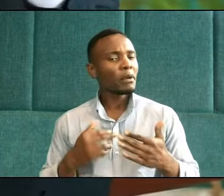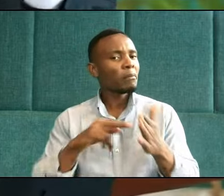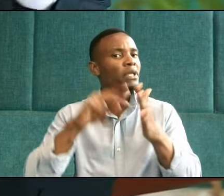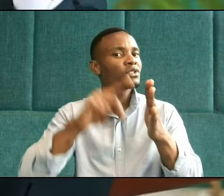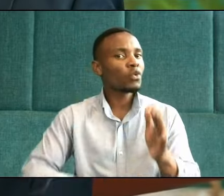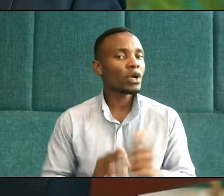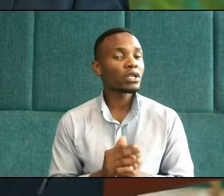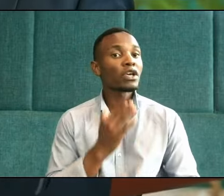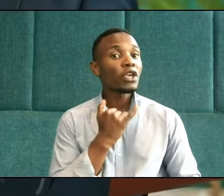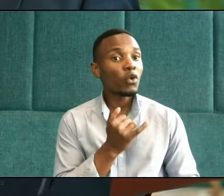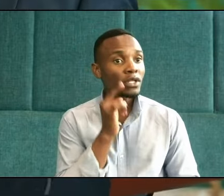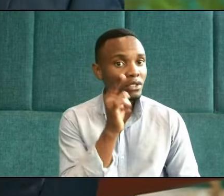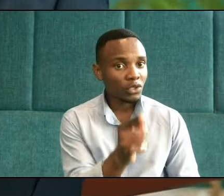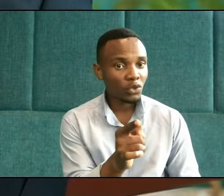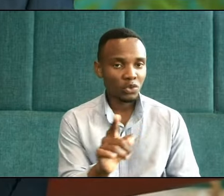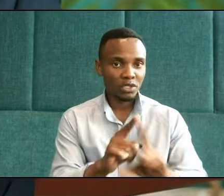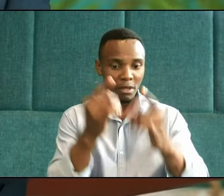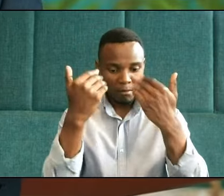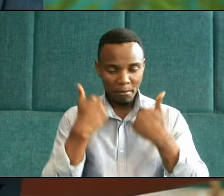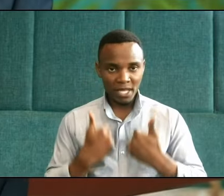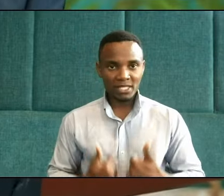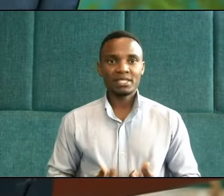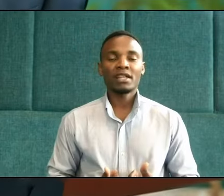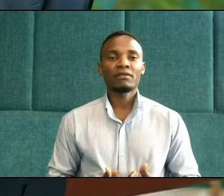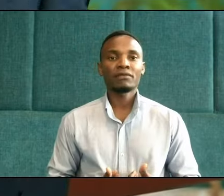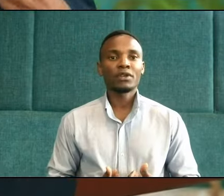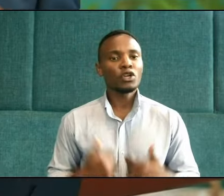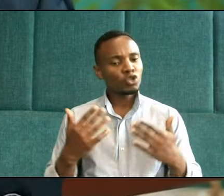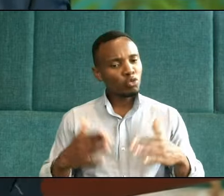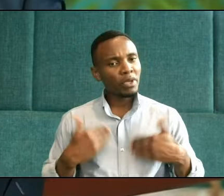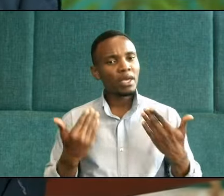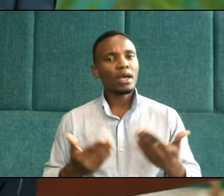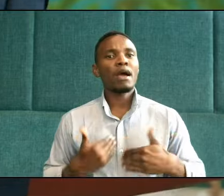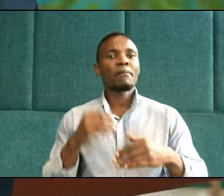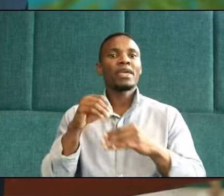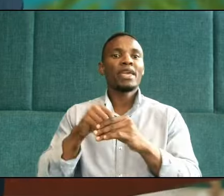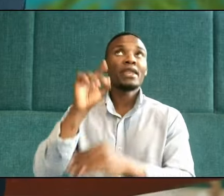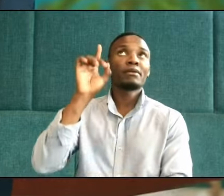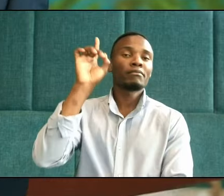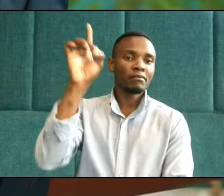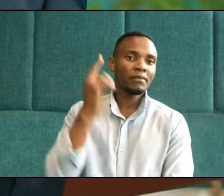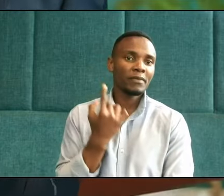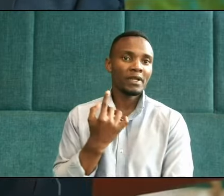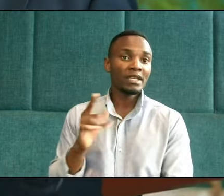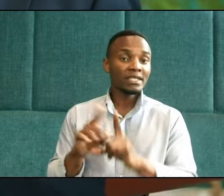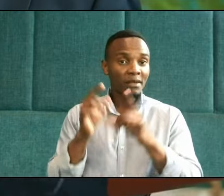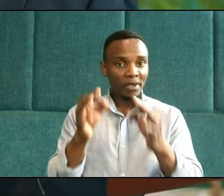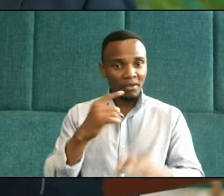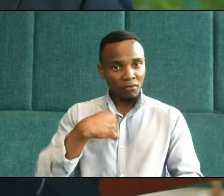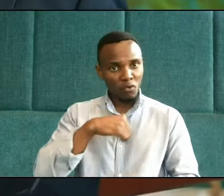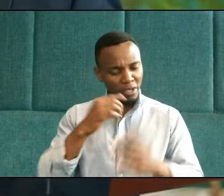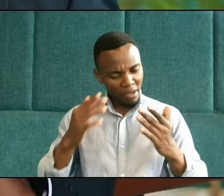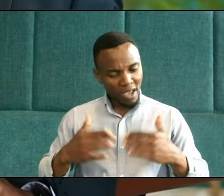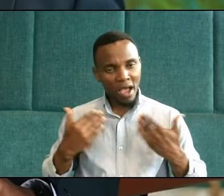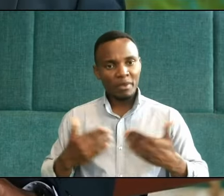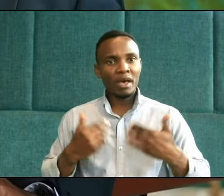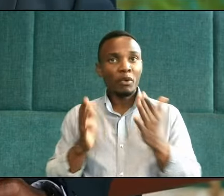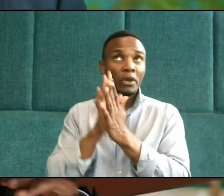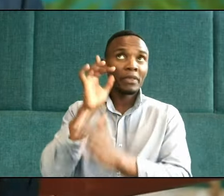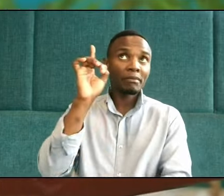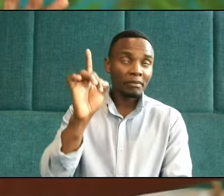you and me to delight ourselves in him. And when we delight ourselves in